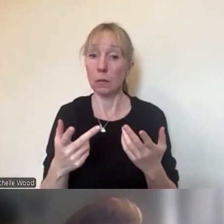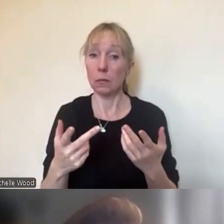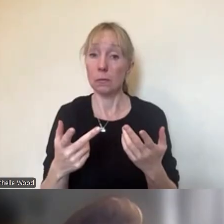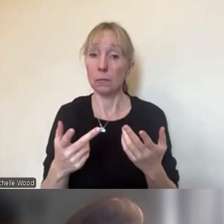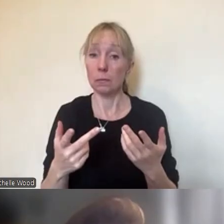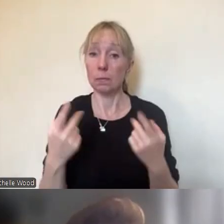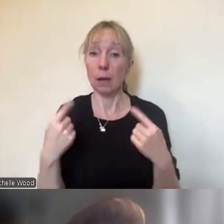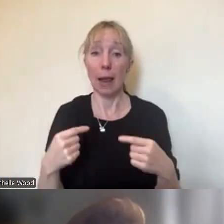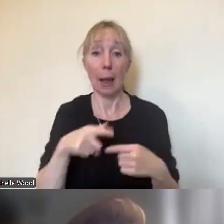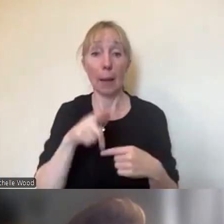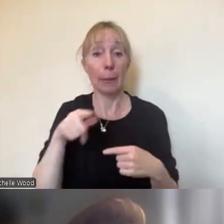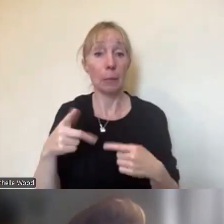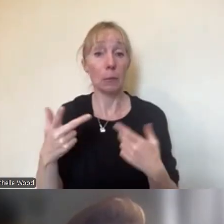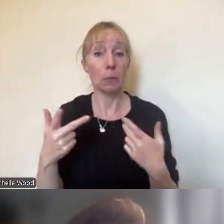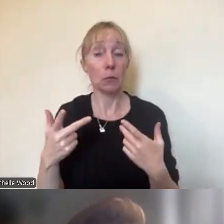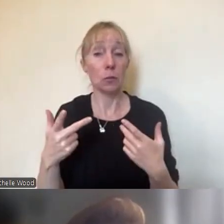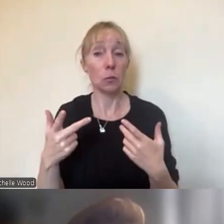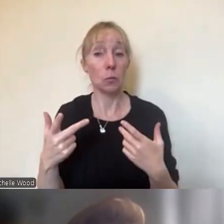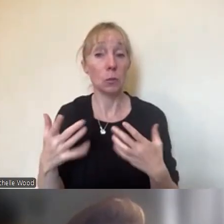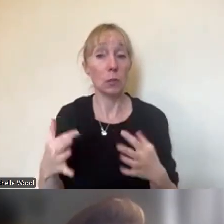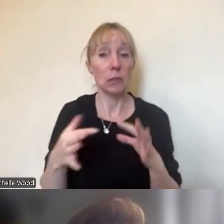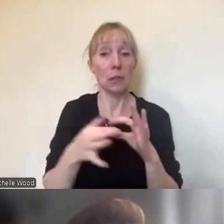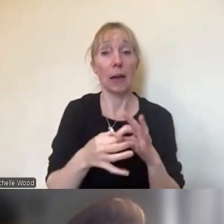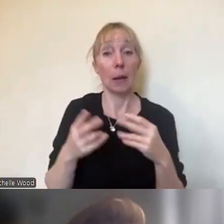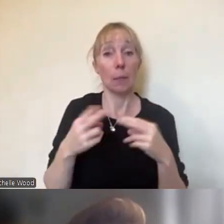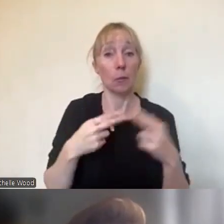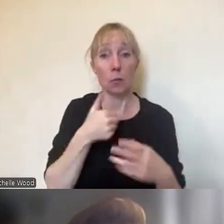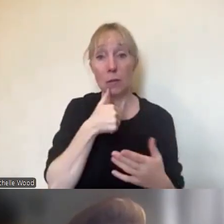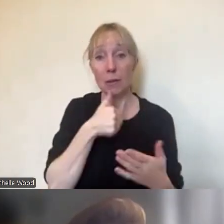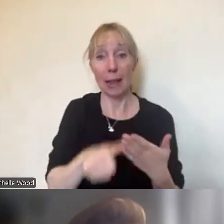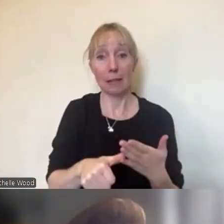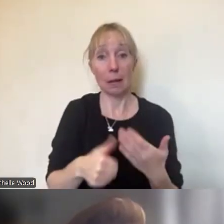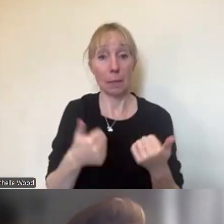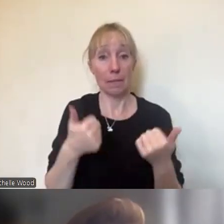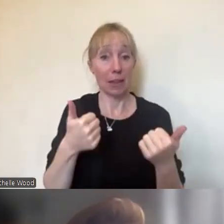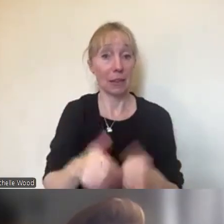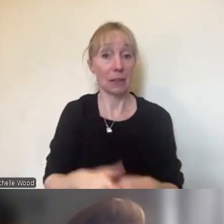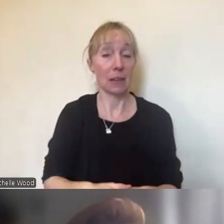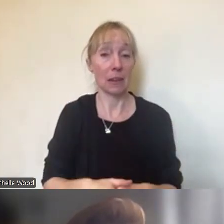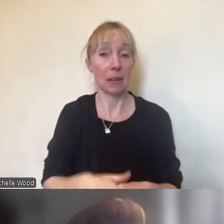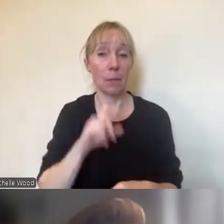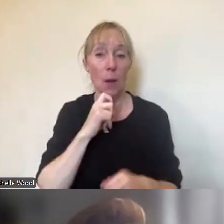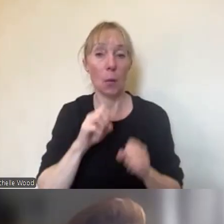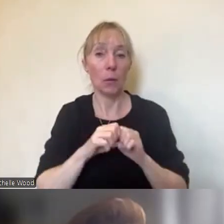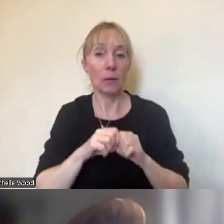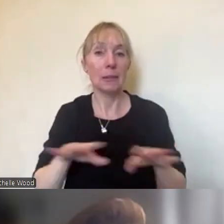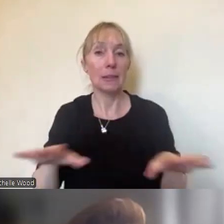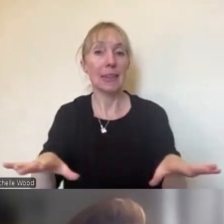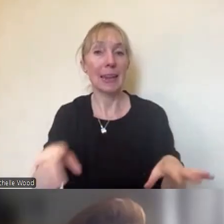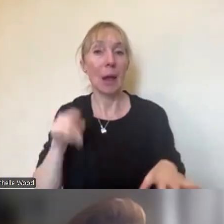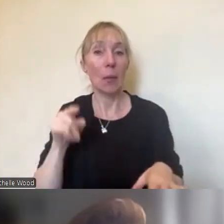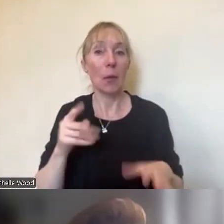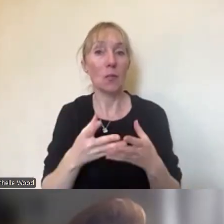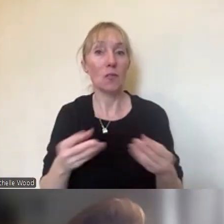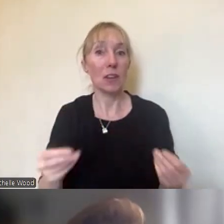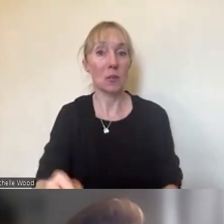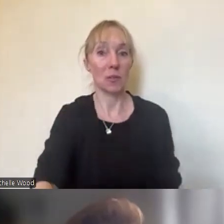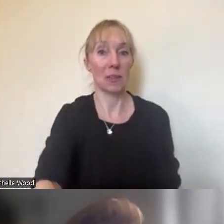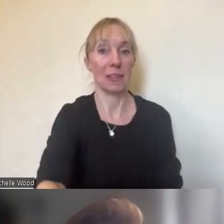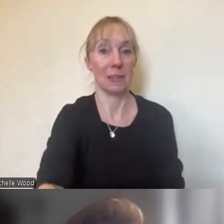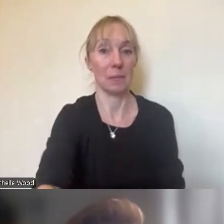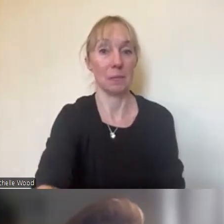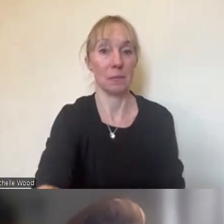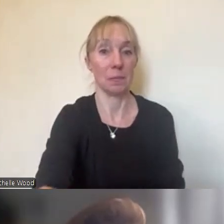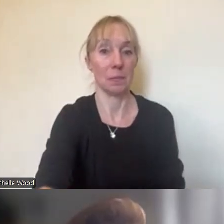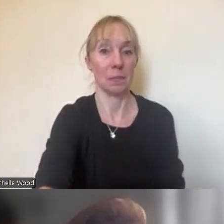allow people to sign up to your newsletter. That would be fantastic. So I'll send out those resources after the